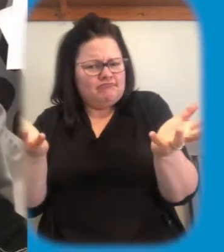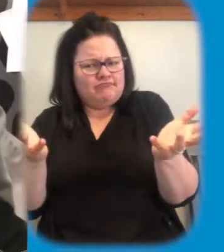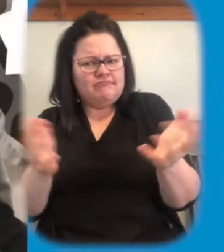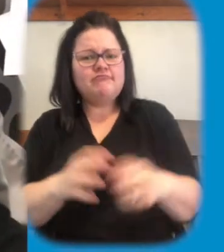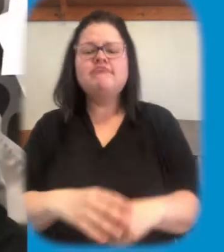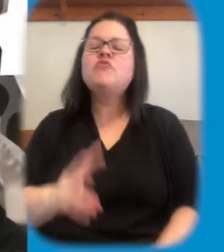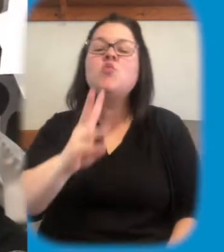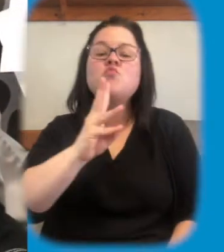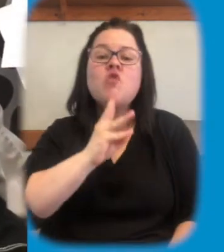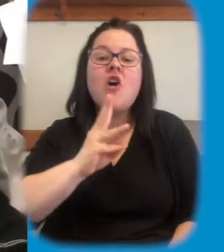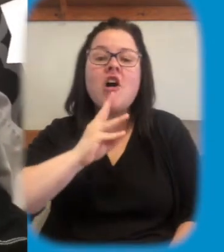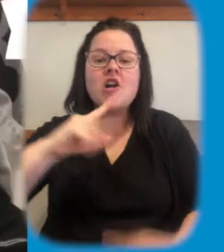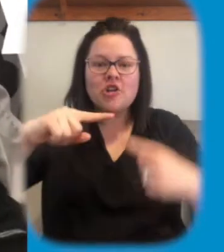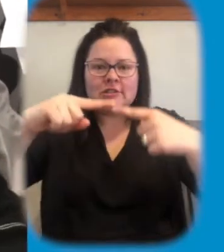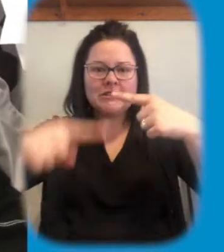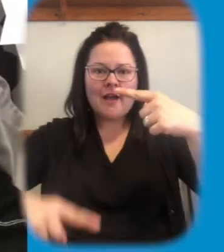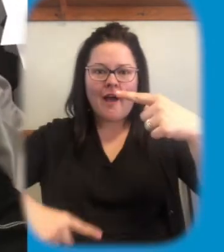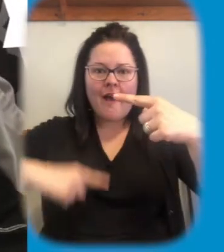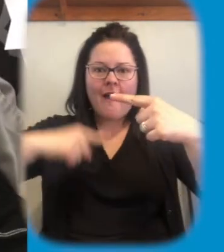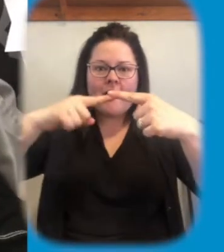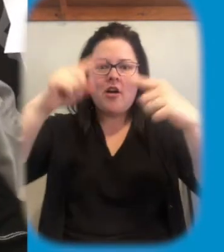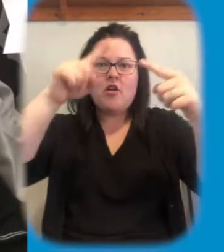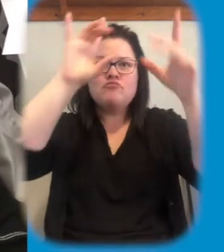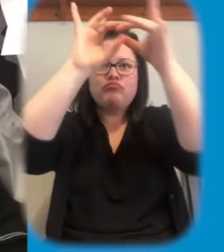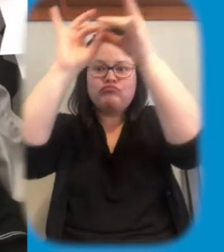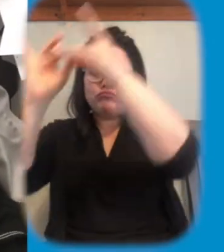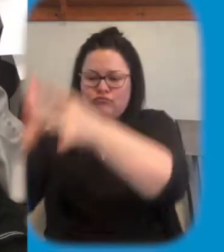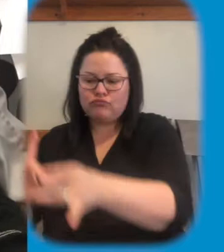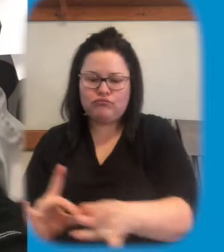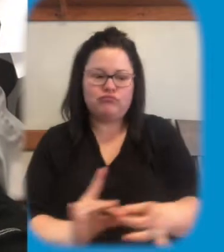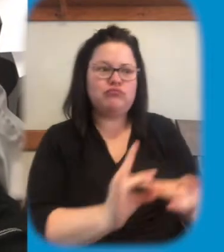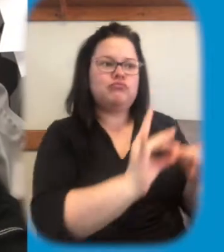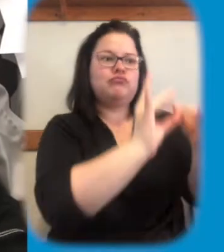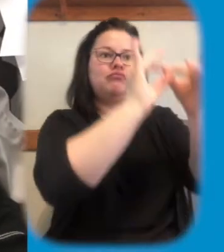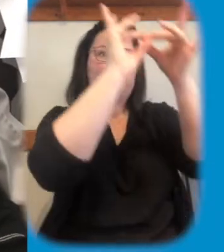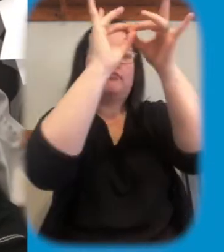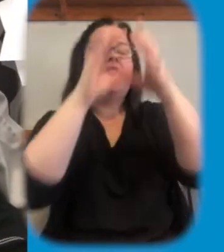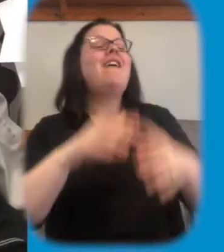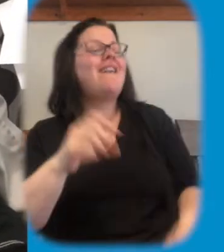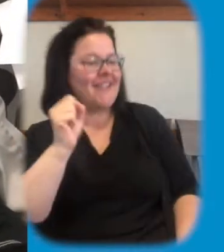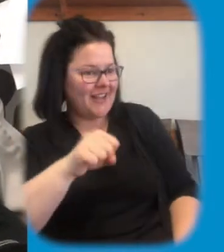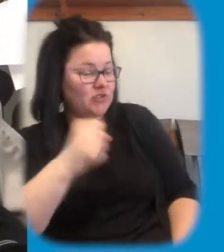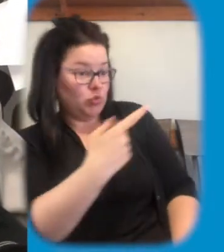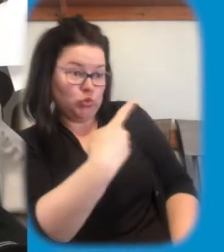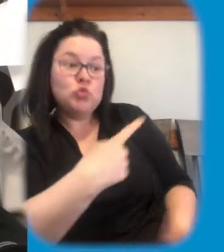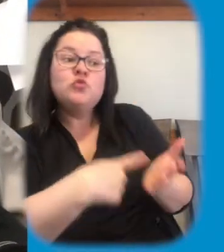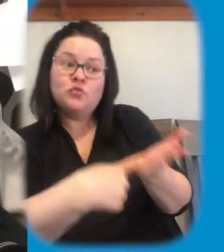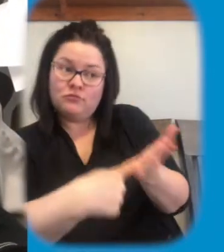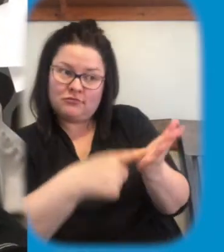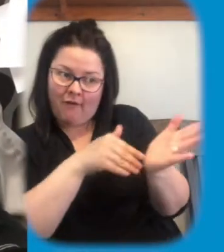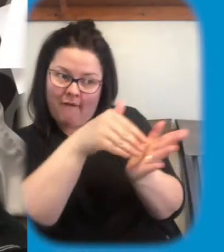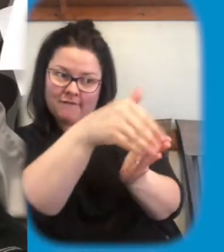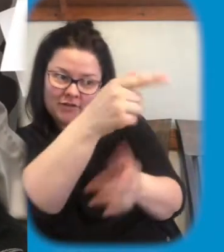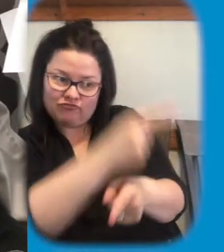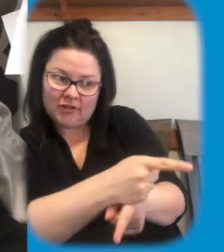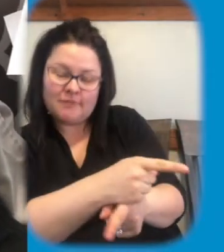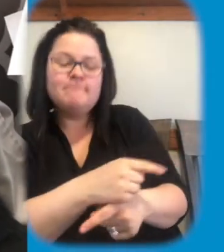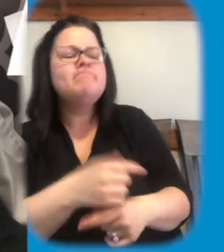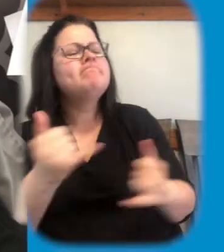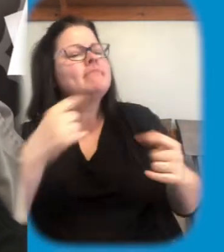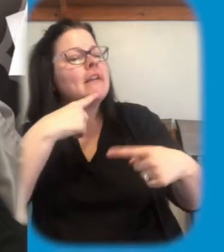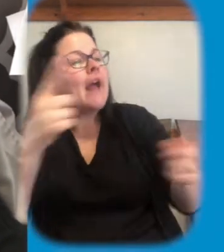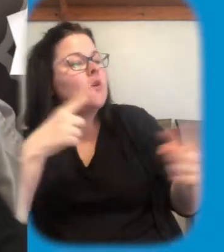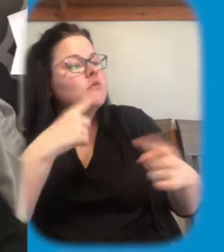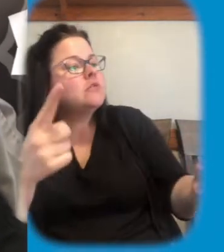The water cycle. Yeah, it's something that you and I talk about a lot, hey? But before we do that, you have some